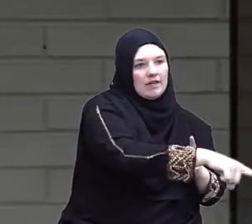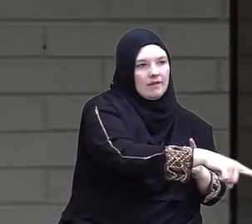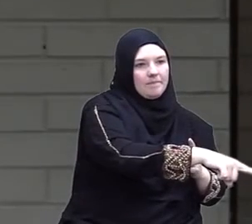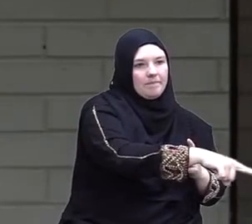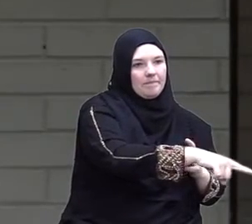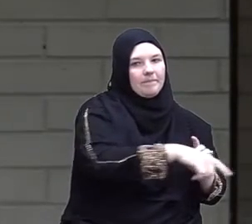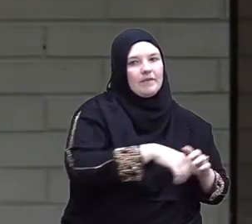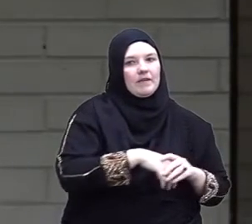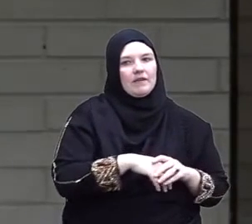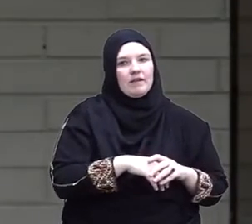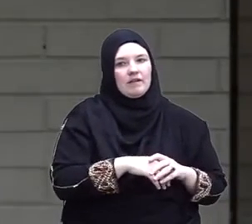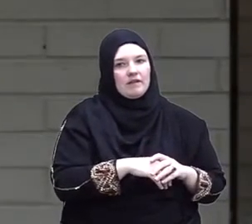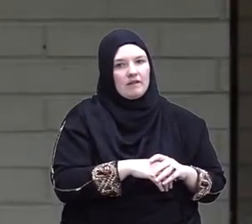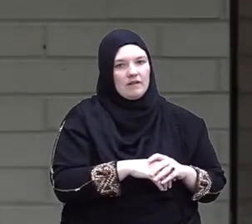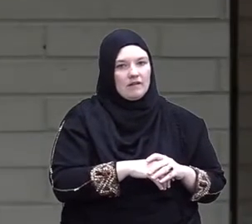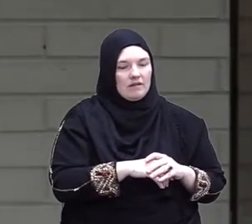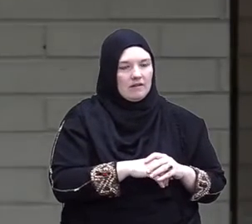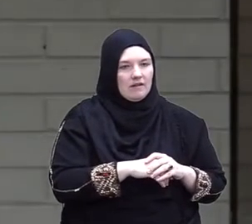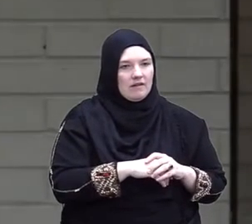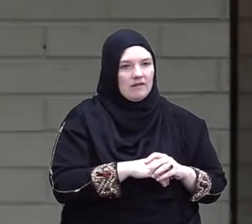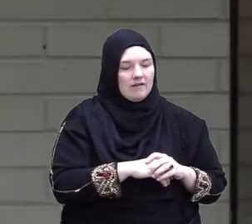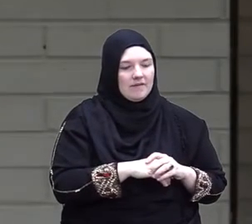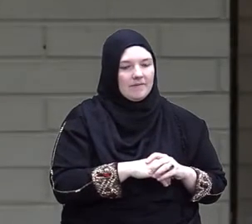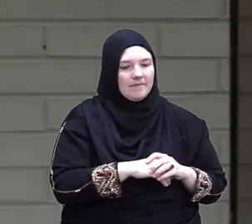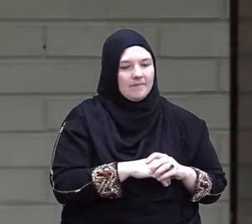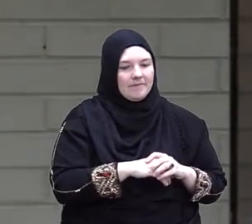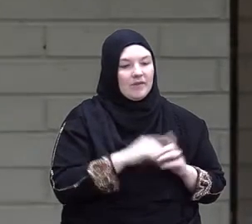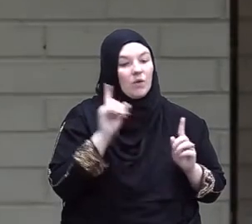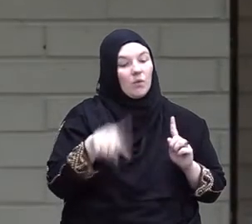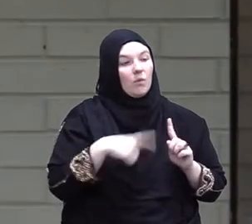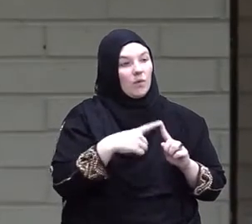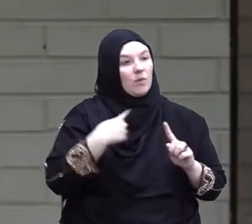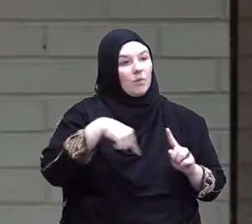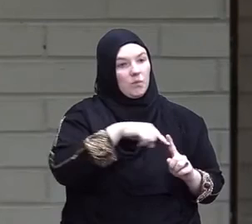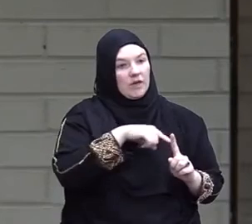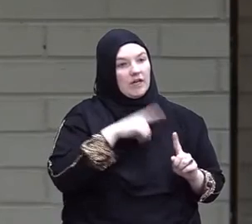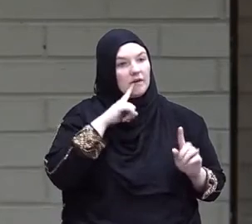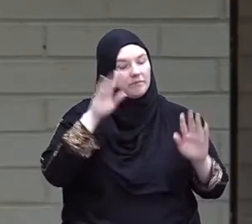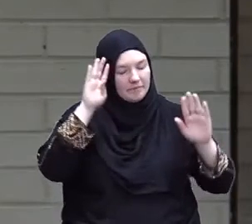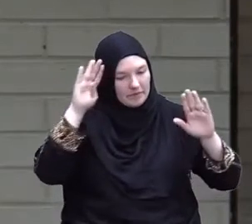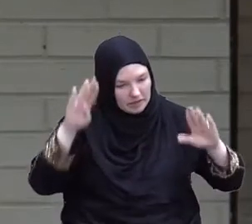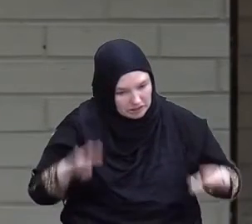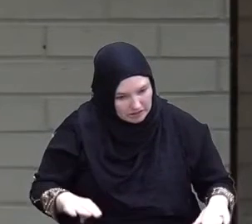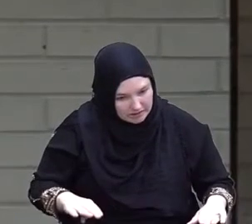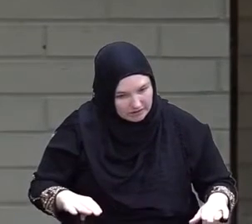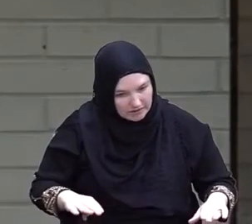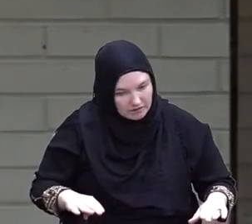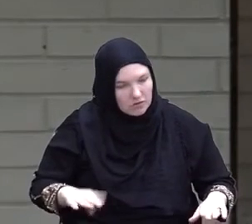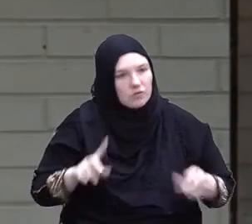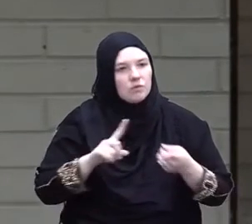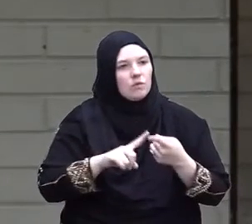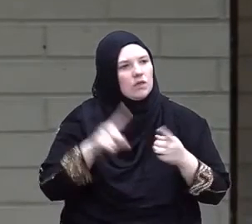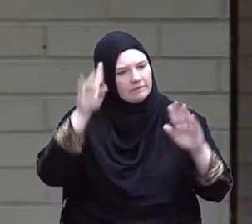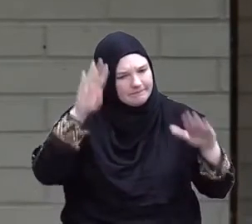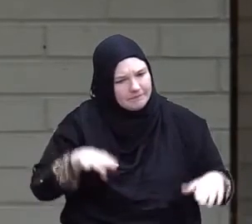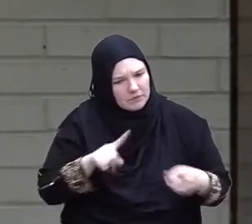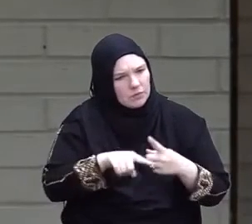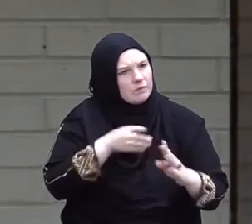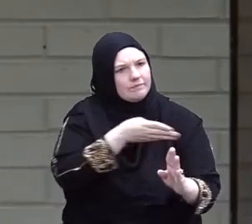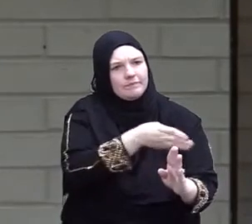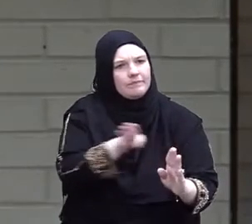Adam. When we prostrate, we prostrate towards what?